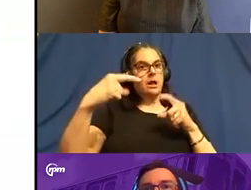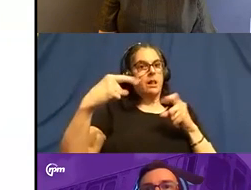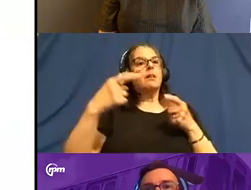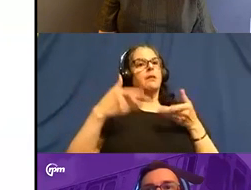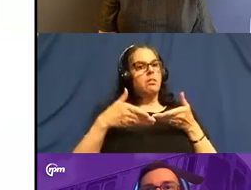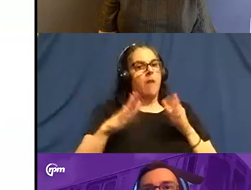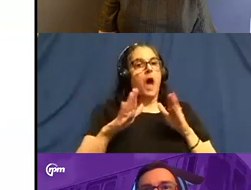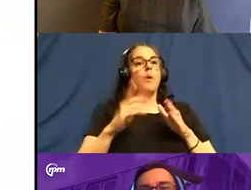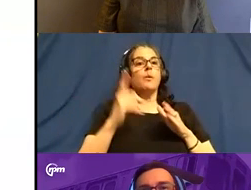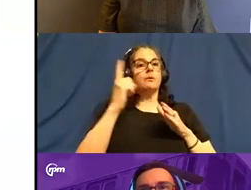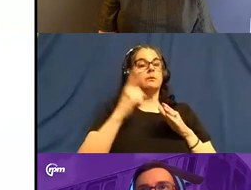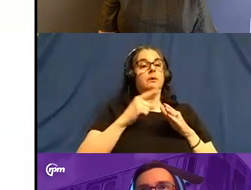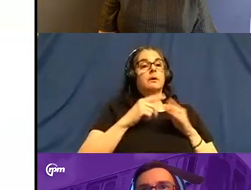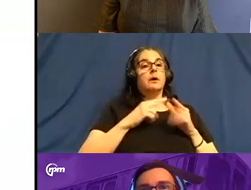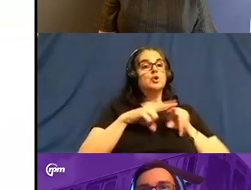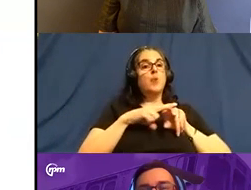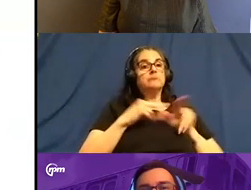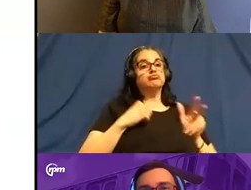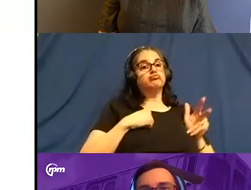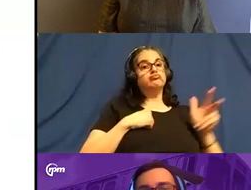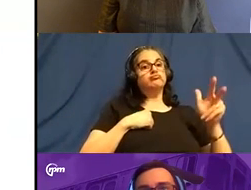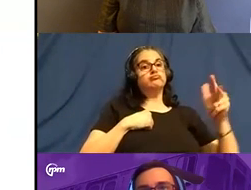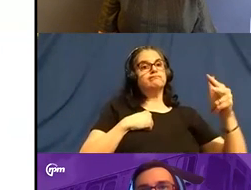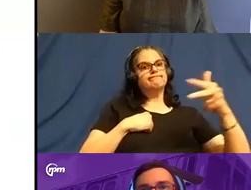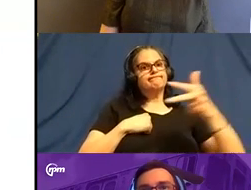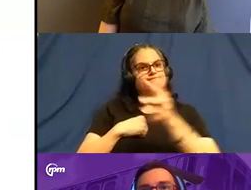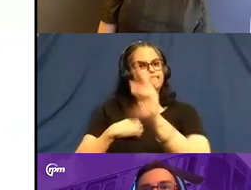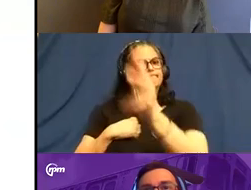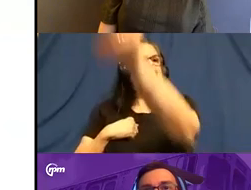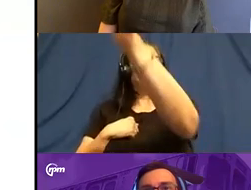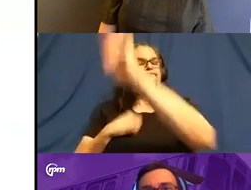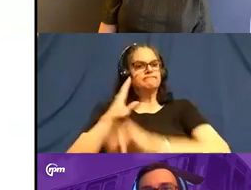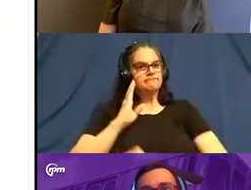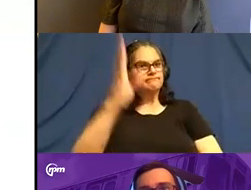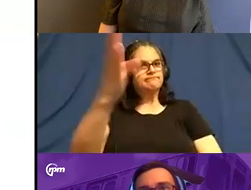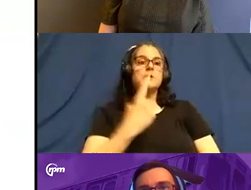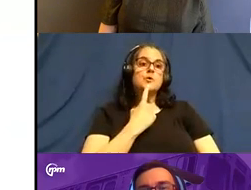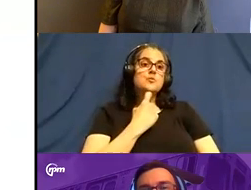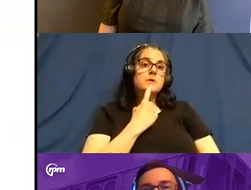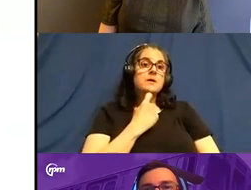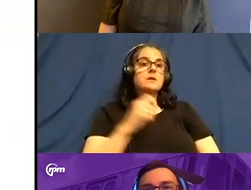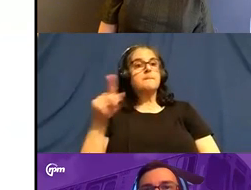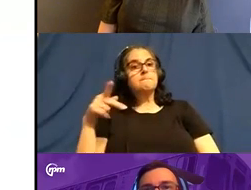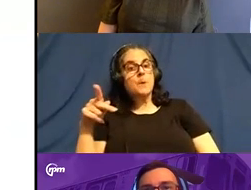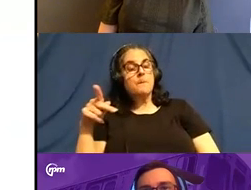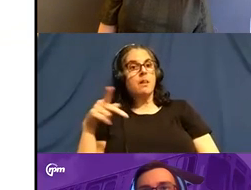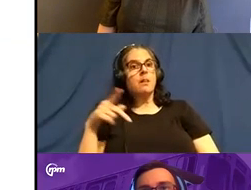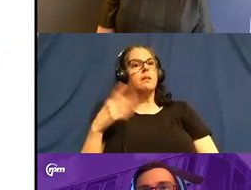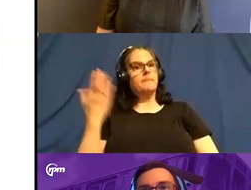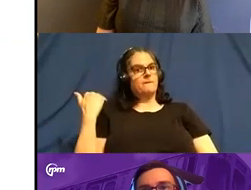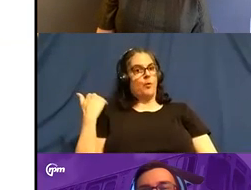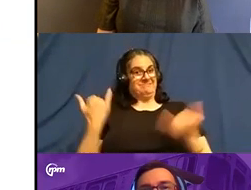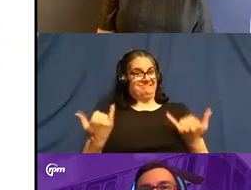will allow us to combine red and purple line train services from their current 4-track corridor down to 2